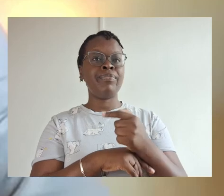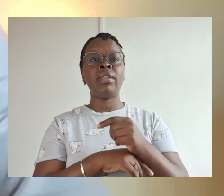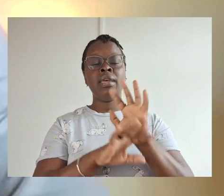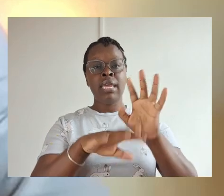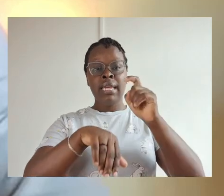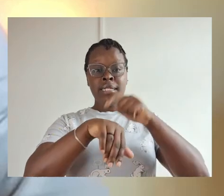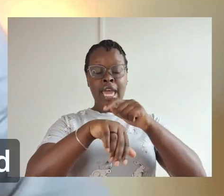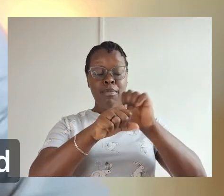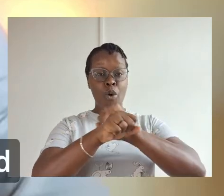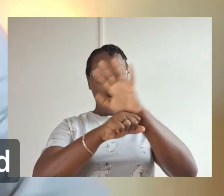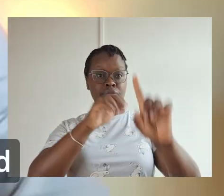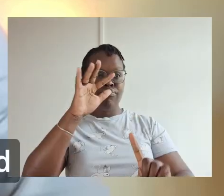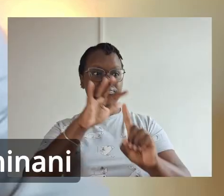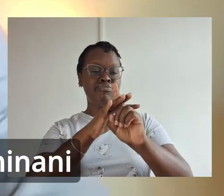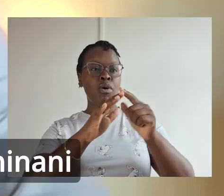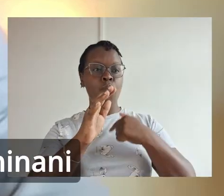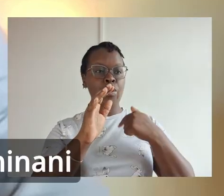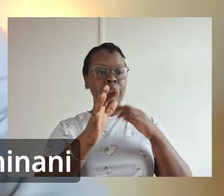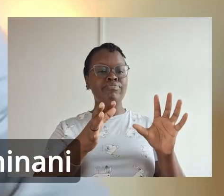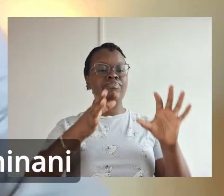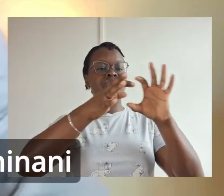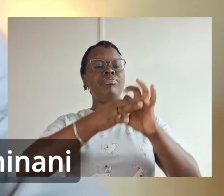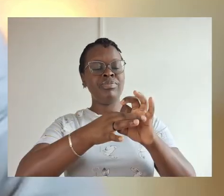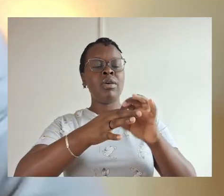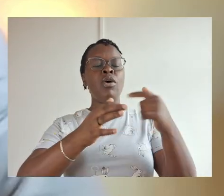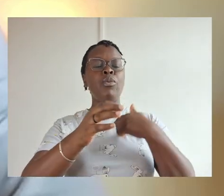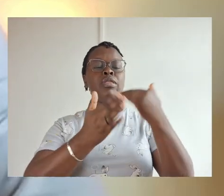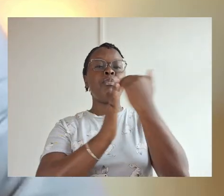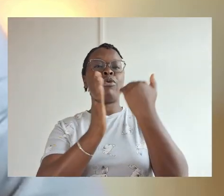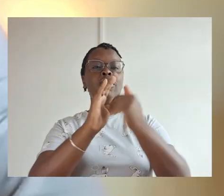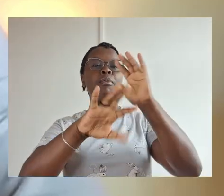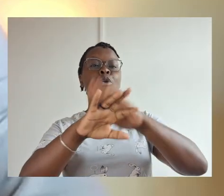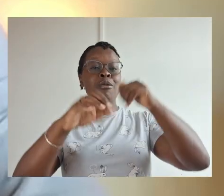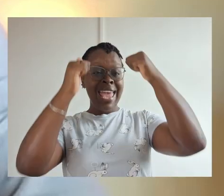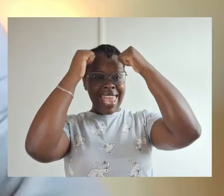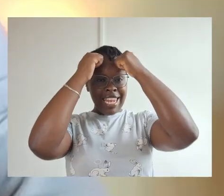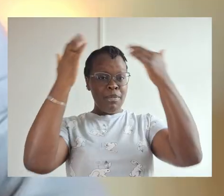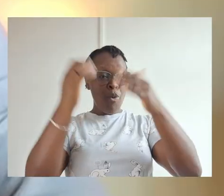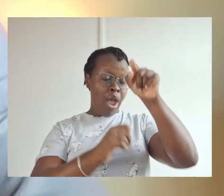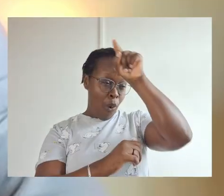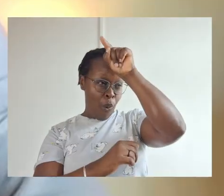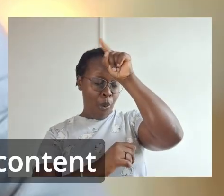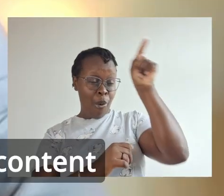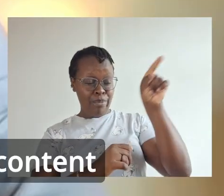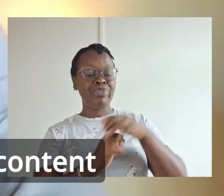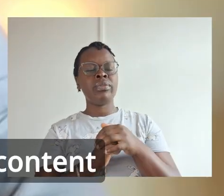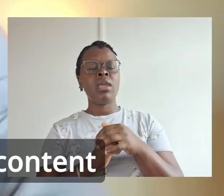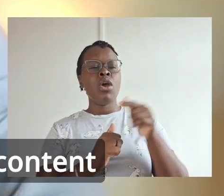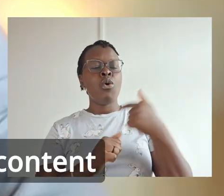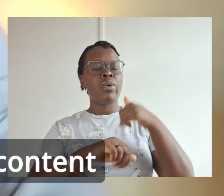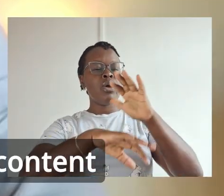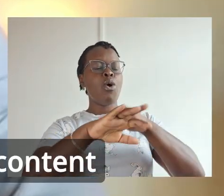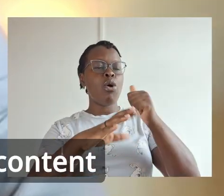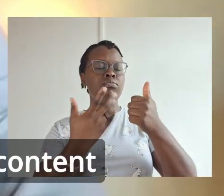COVID, which he mentioned that we partnered with a program called Elimu Mashinani, which we did. What we did is we